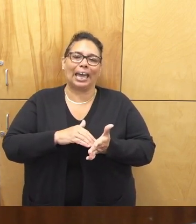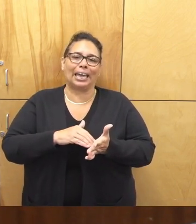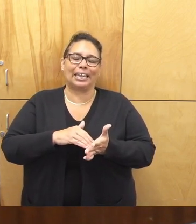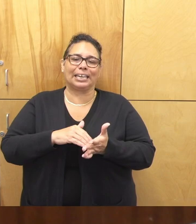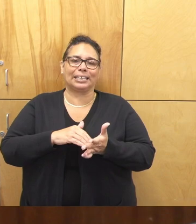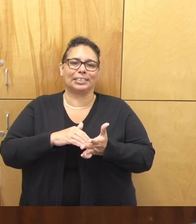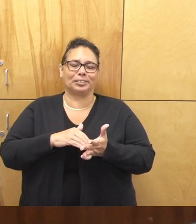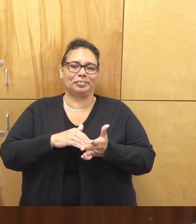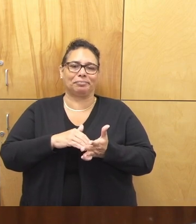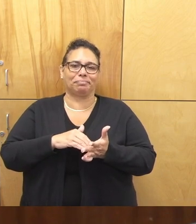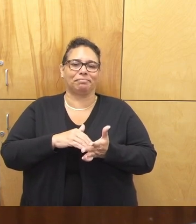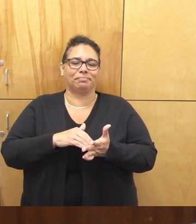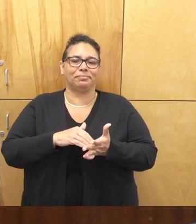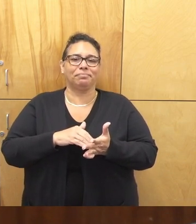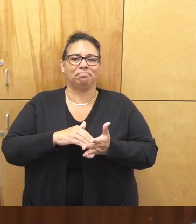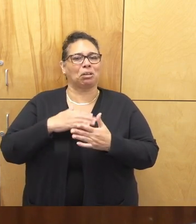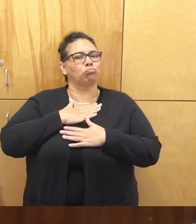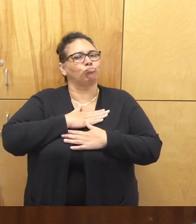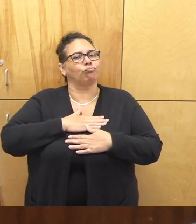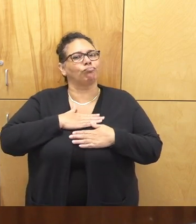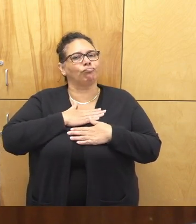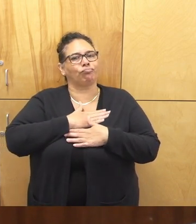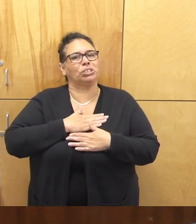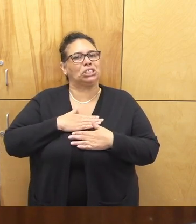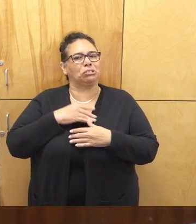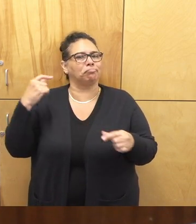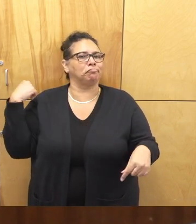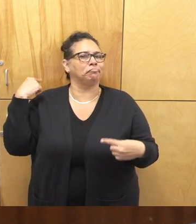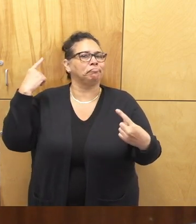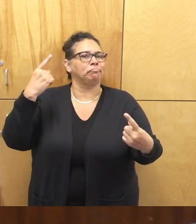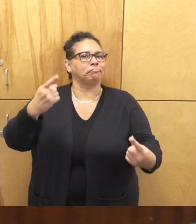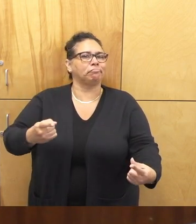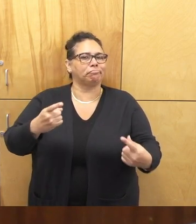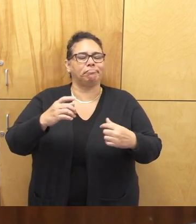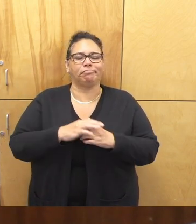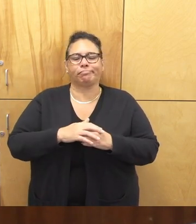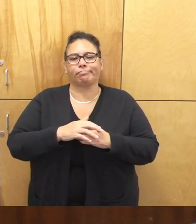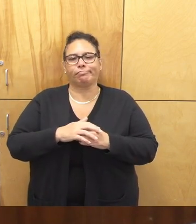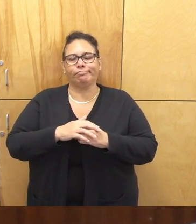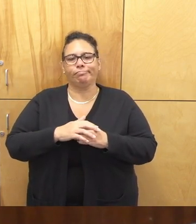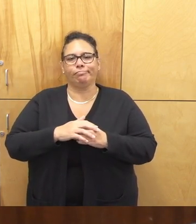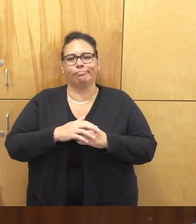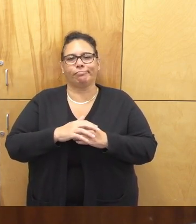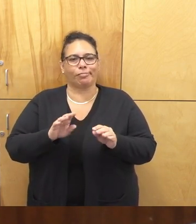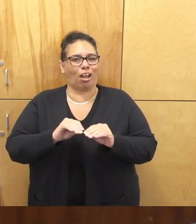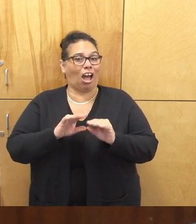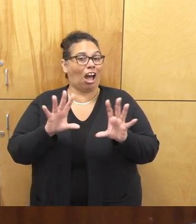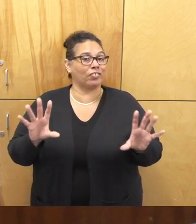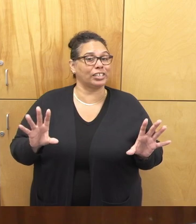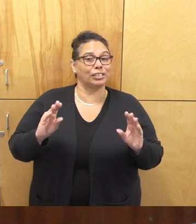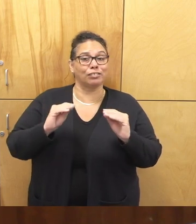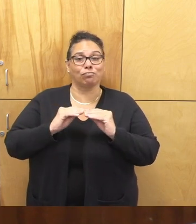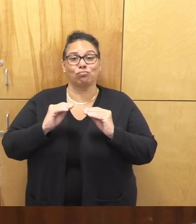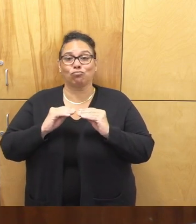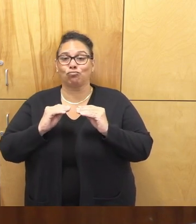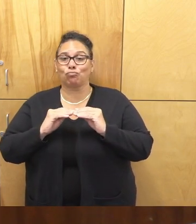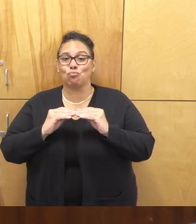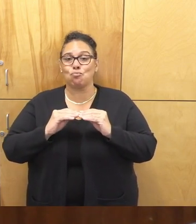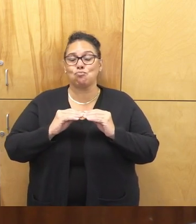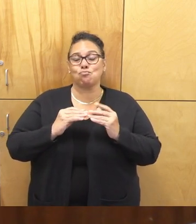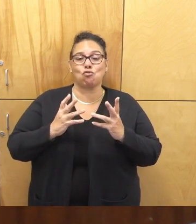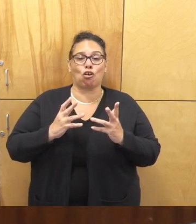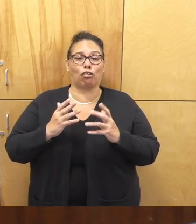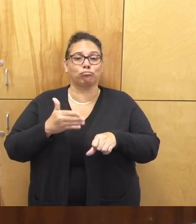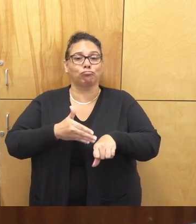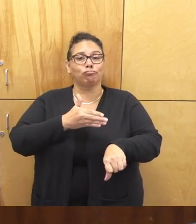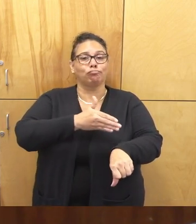very appreciative of where we are. And so obviously there's plenty of room for us to go. But in the same token, I think that it was a